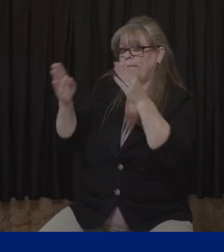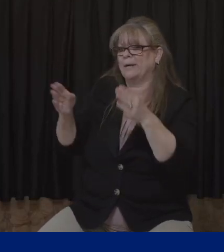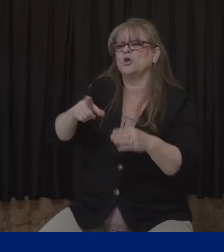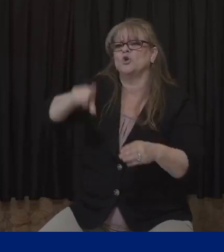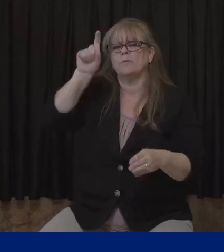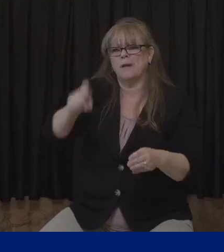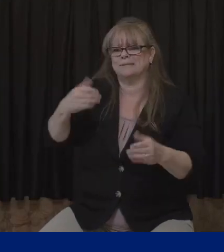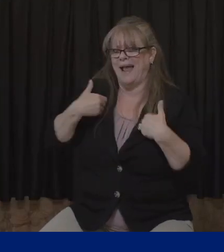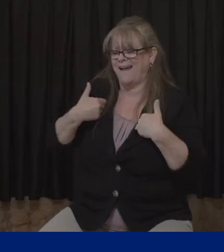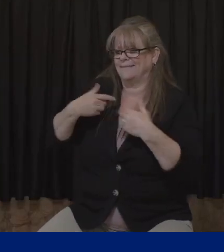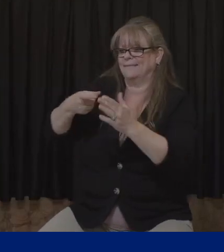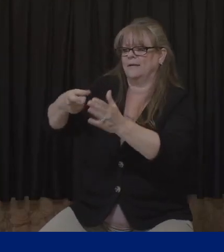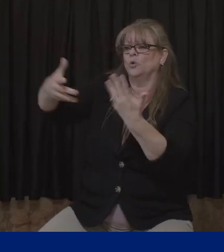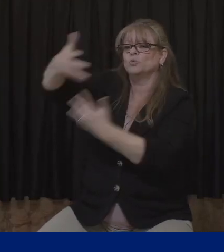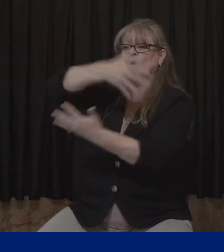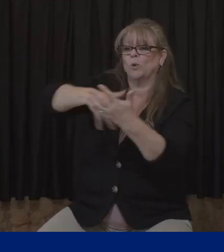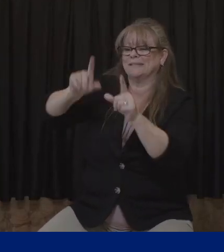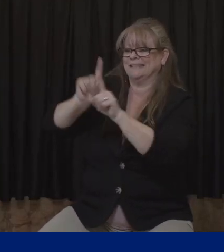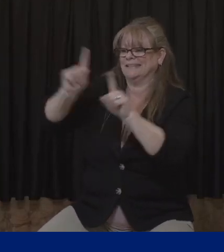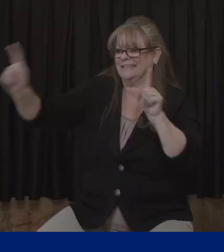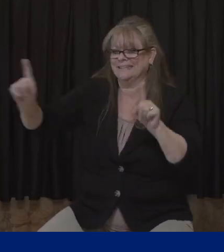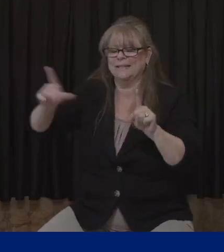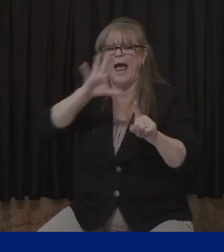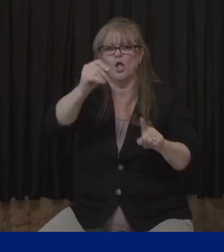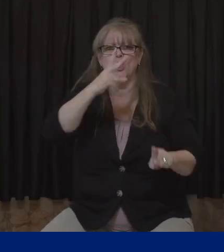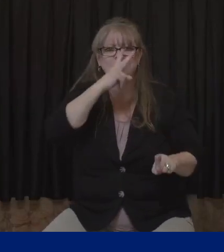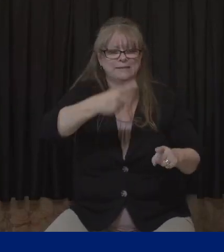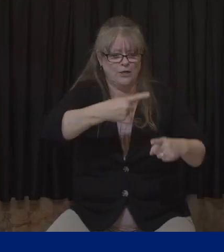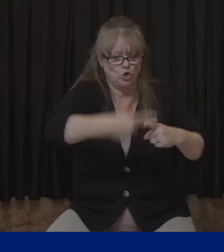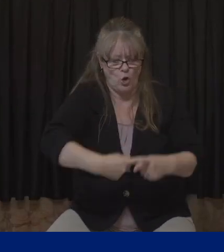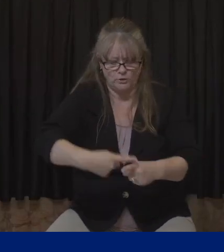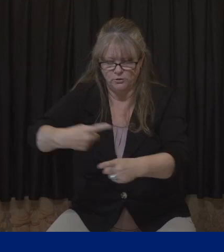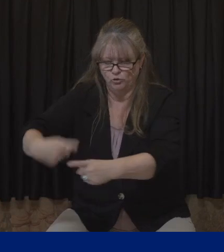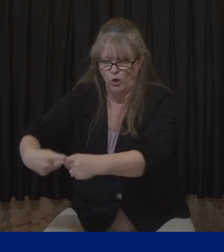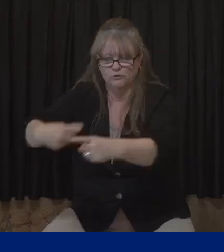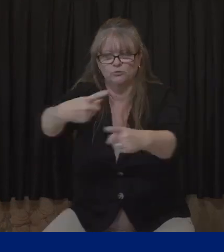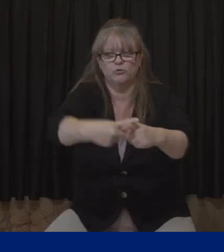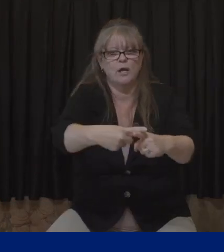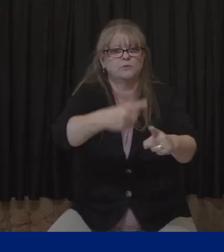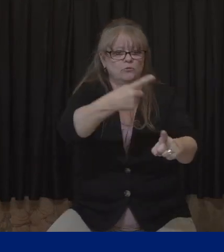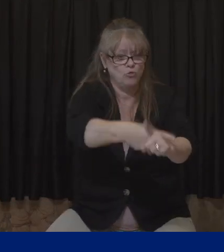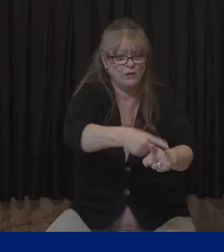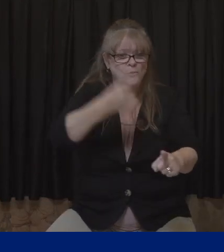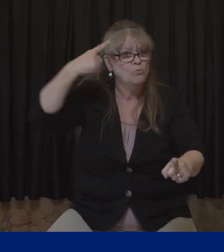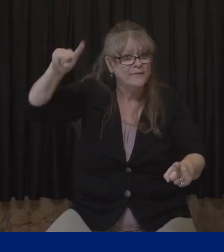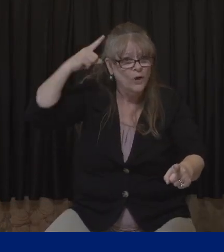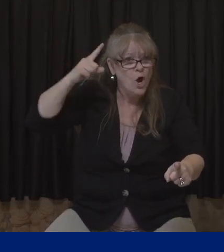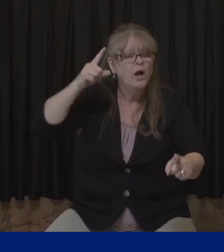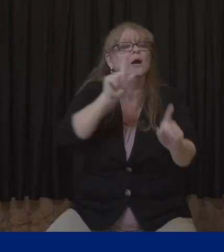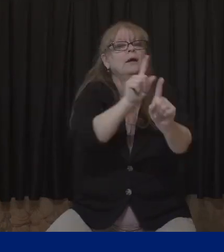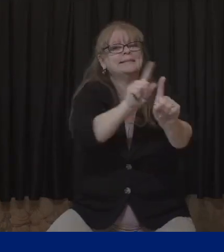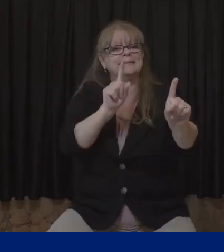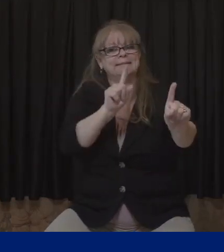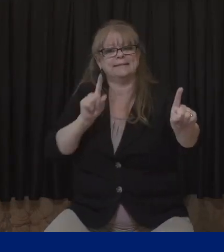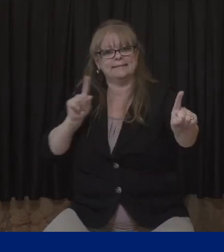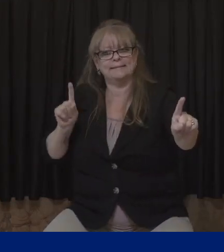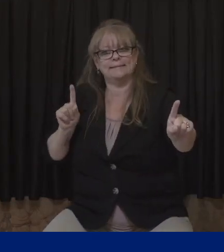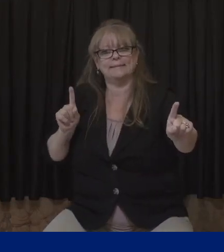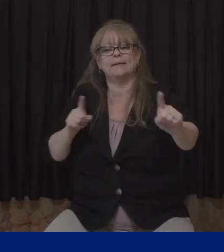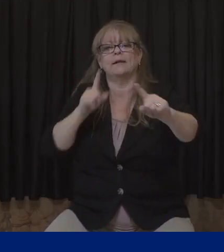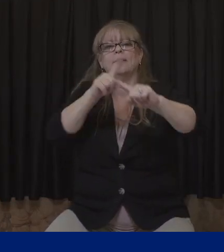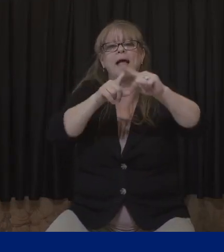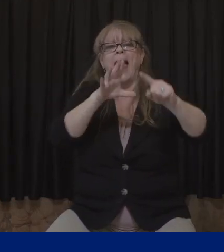mean decals on the floor where people wait for the line, how many people can be in the store at the same time without crowding. Regular hand washing, sterilizing